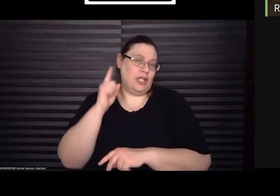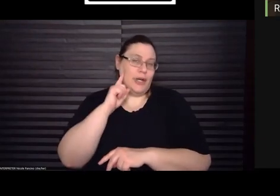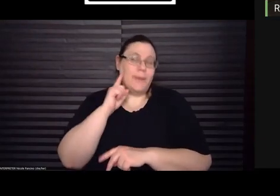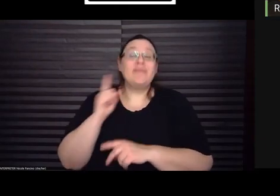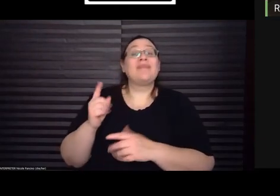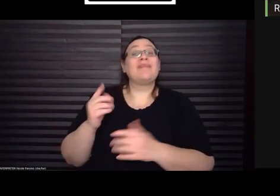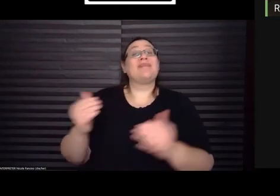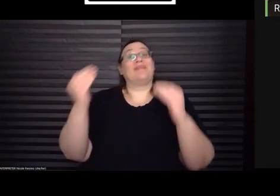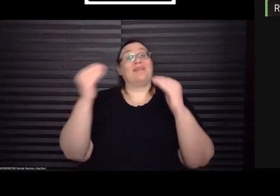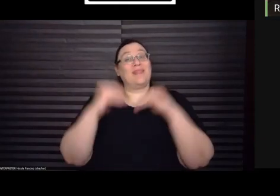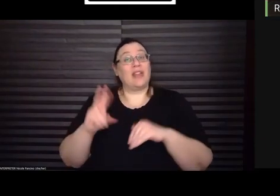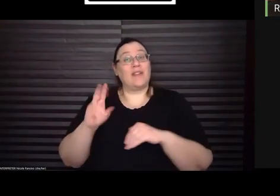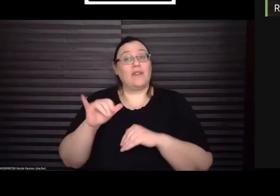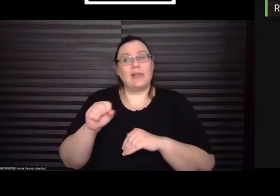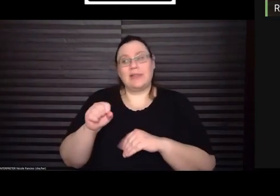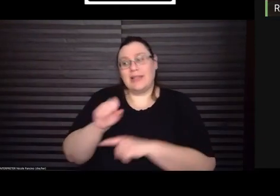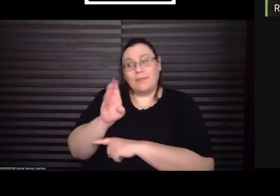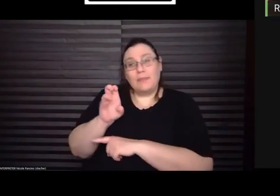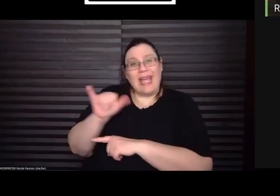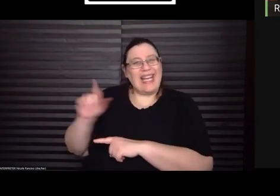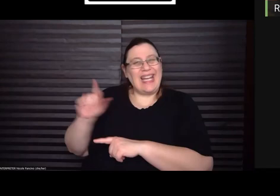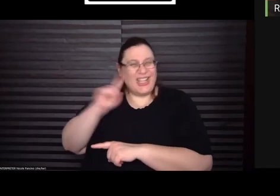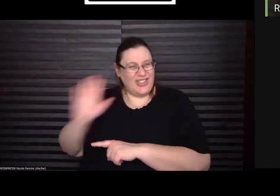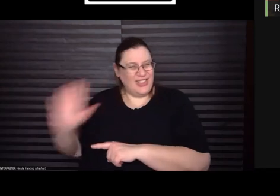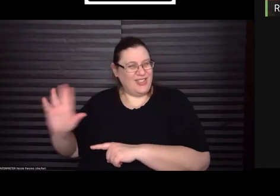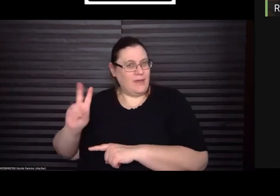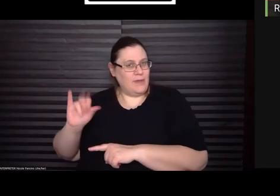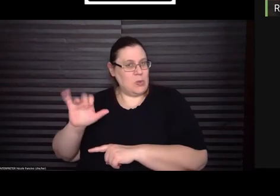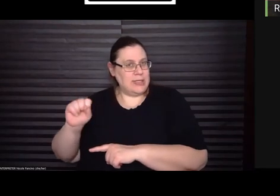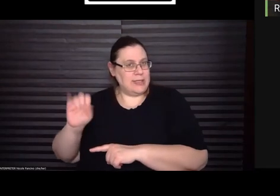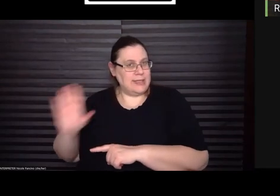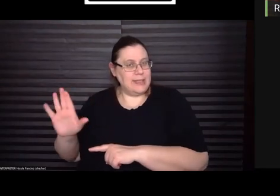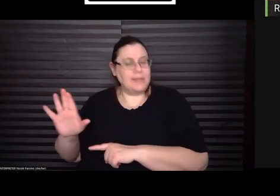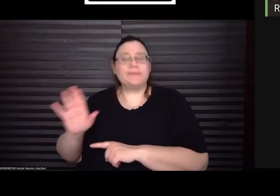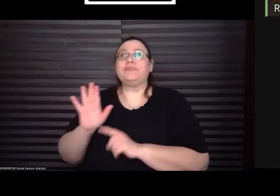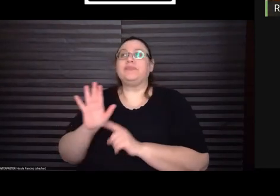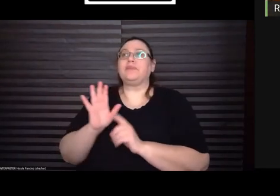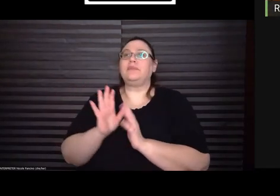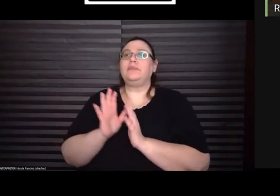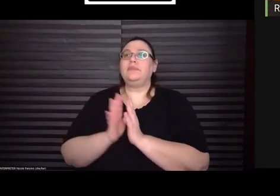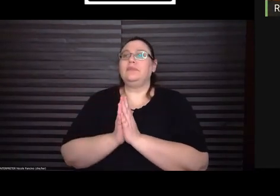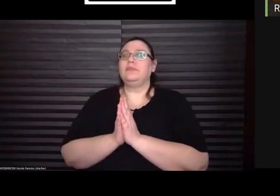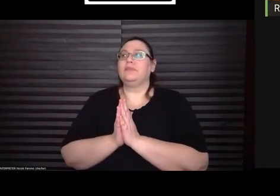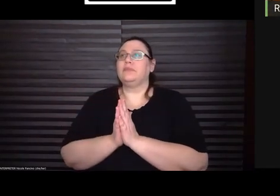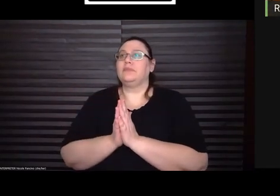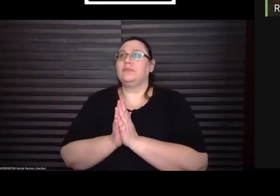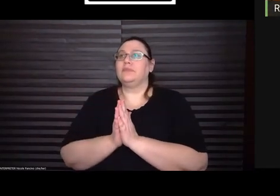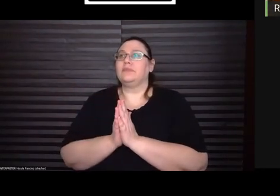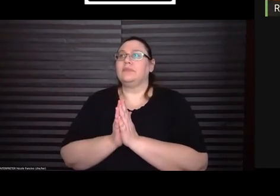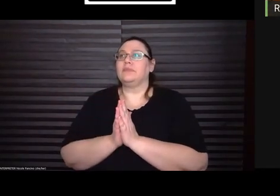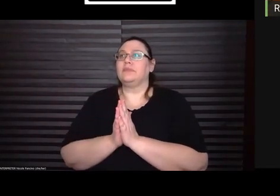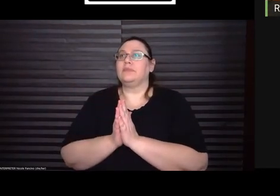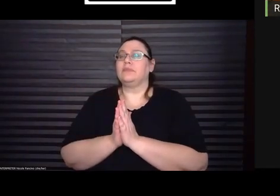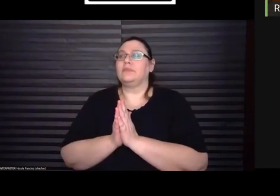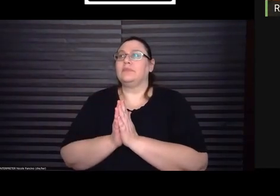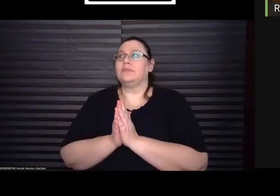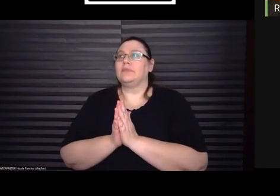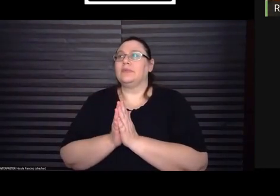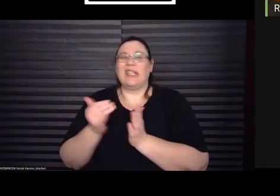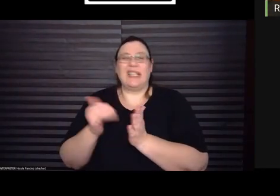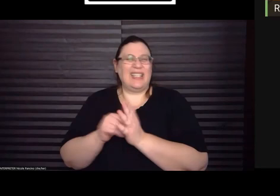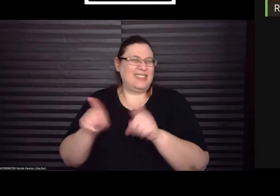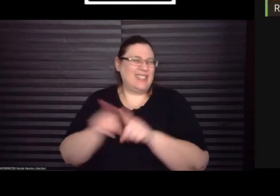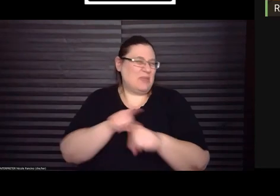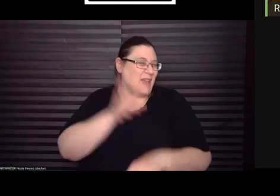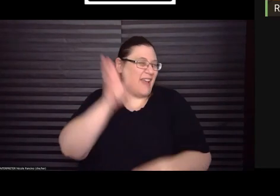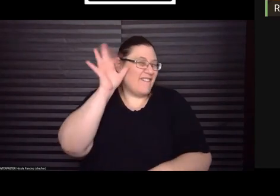hear. And then there are the voices that Benny hears, you know, which are, you know, again, they're like